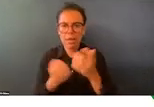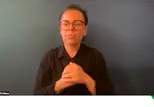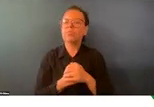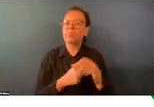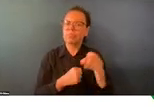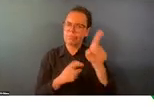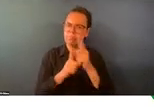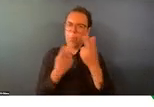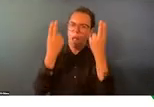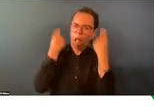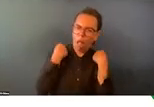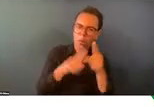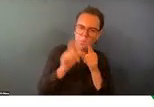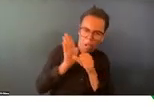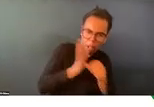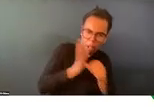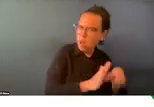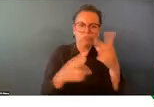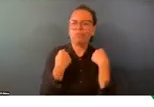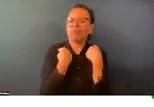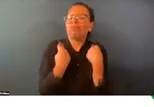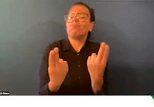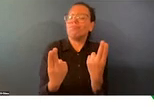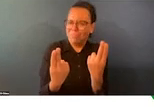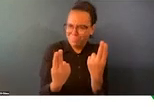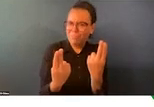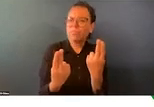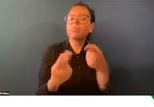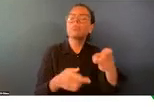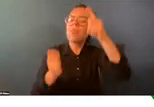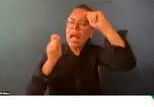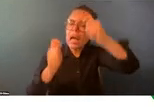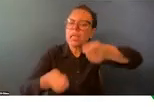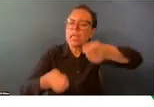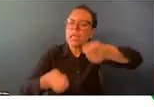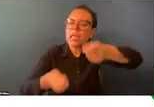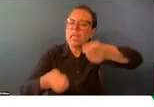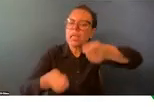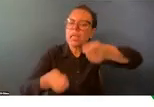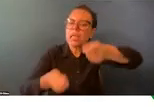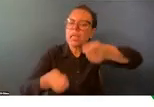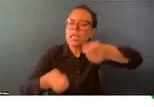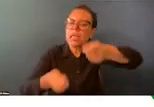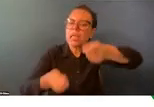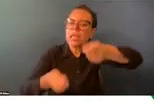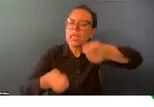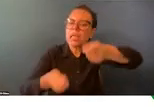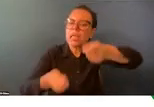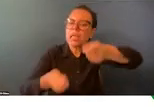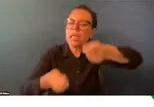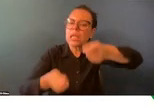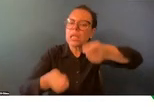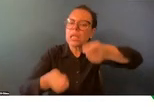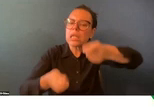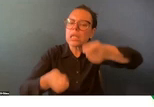be heard, and that this helped to increase respect for women in the community. She is now the chairman of the village